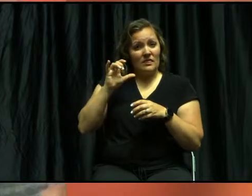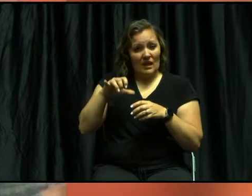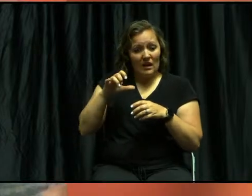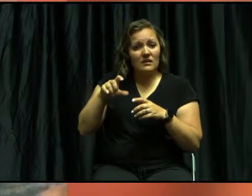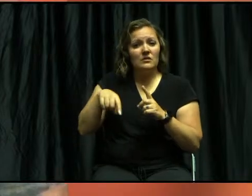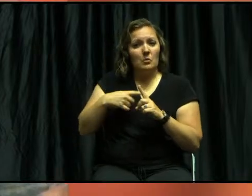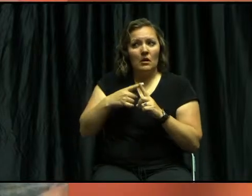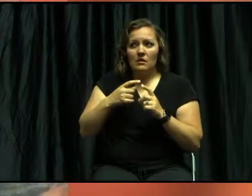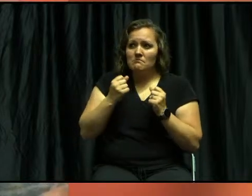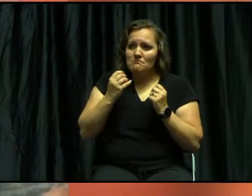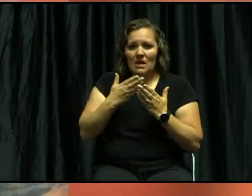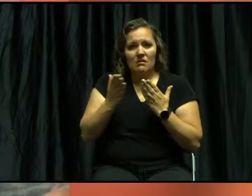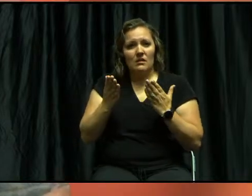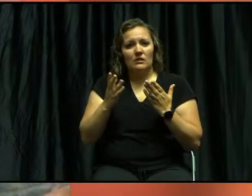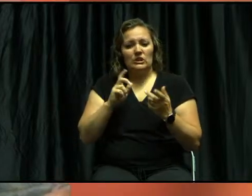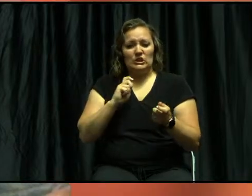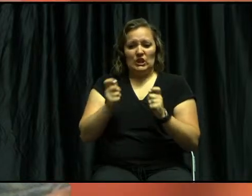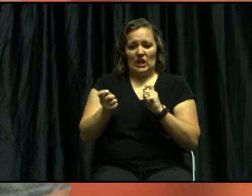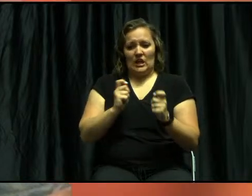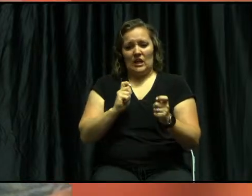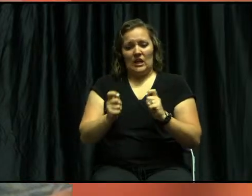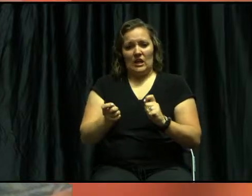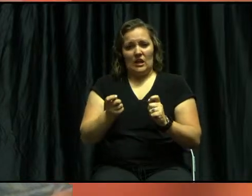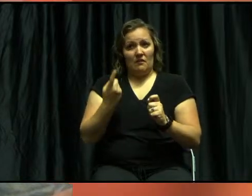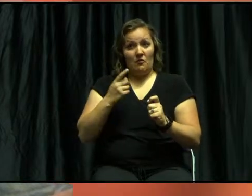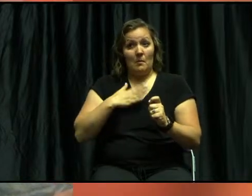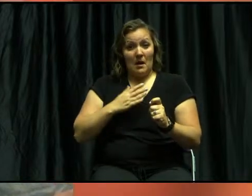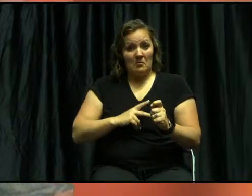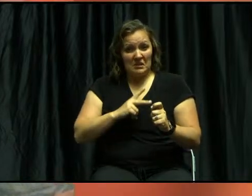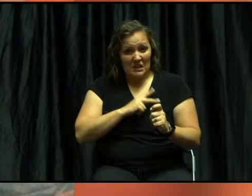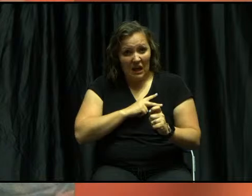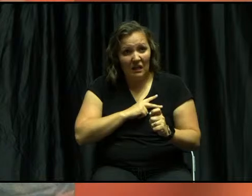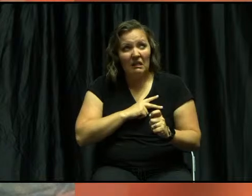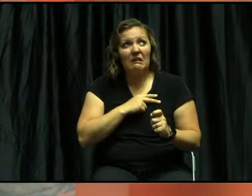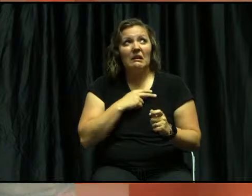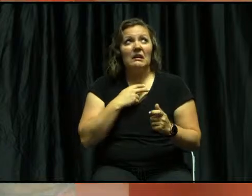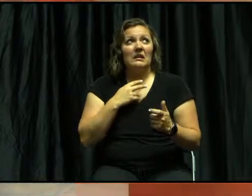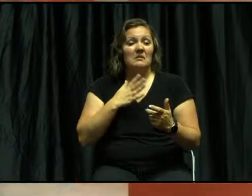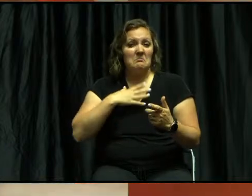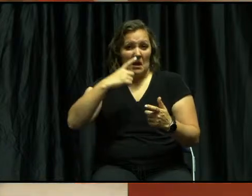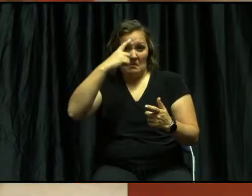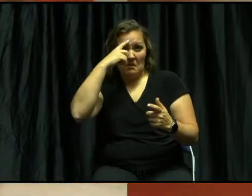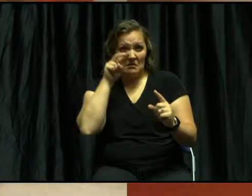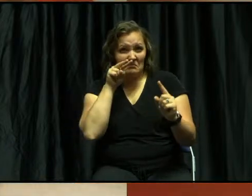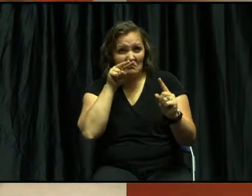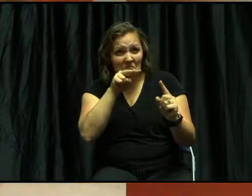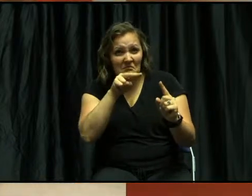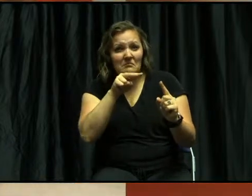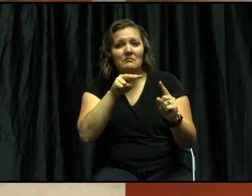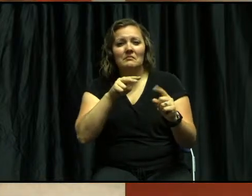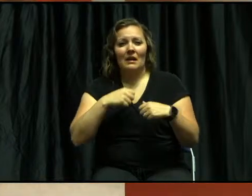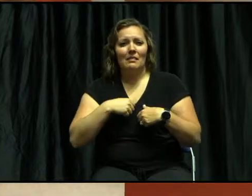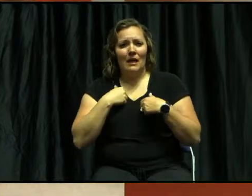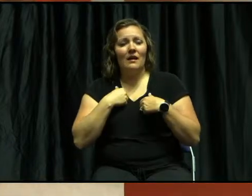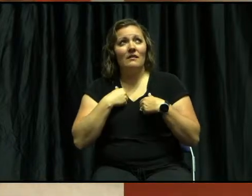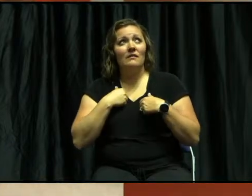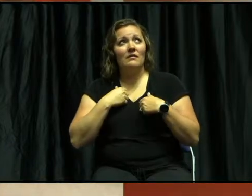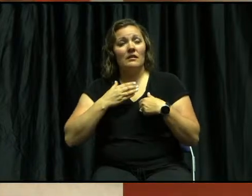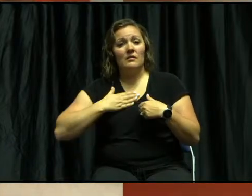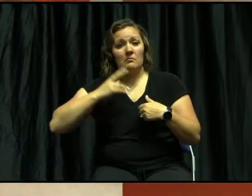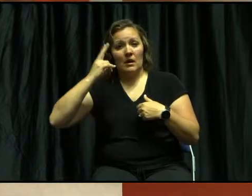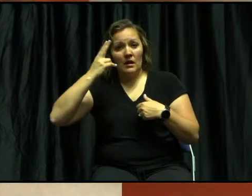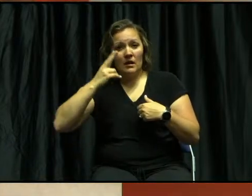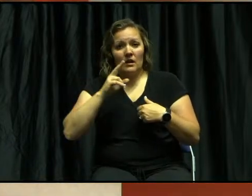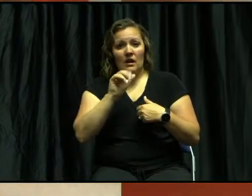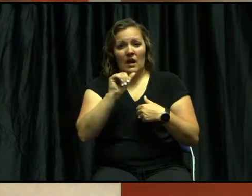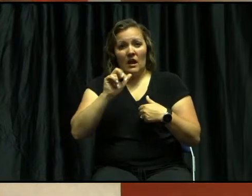lot of things changed as far as my personality and my mindset in life. My uncle's name was Aaron